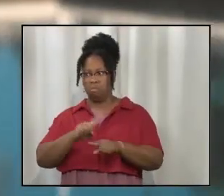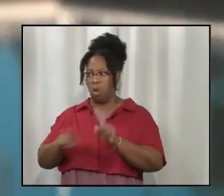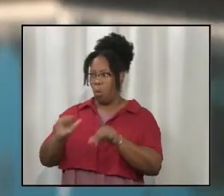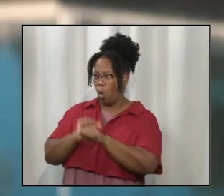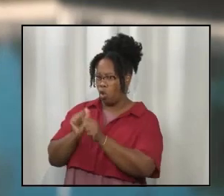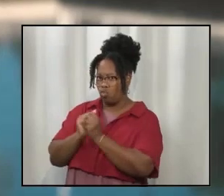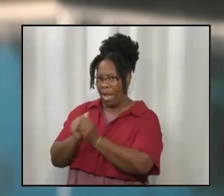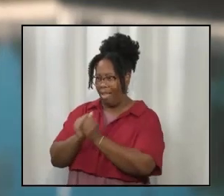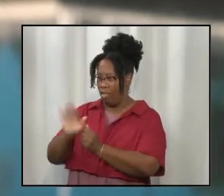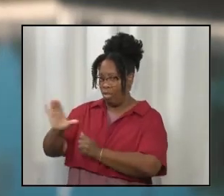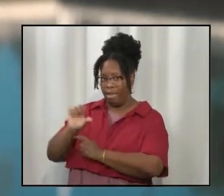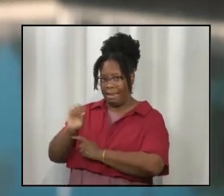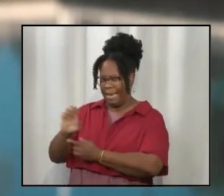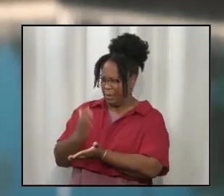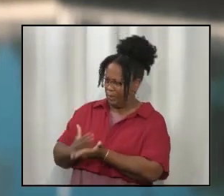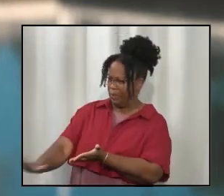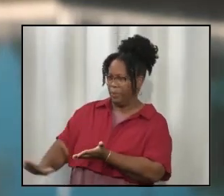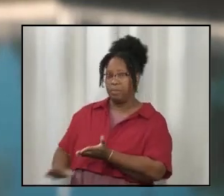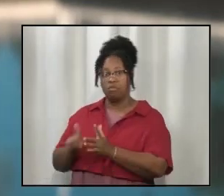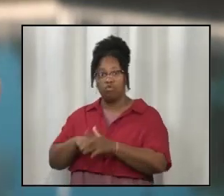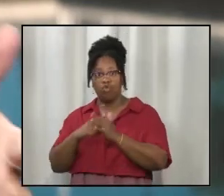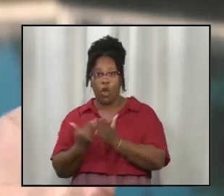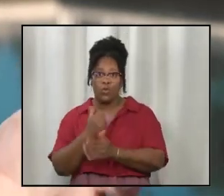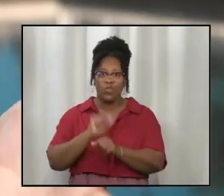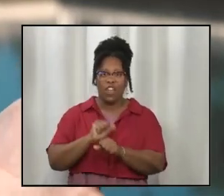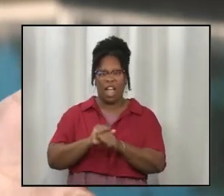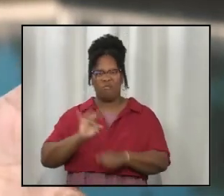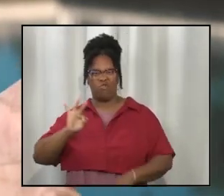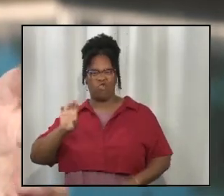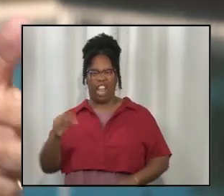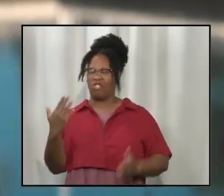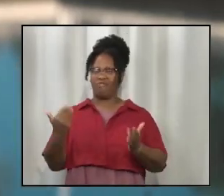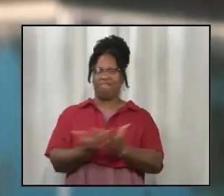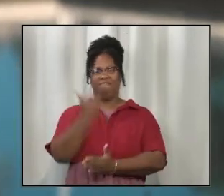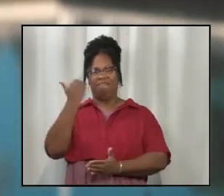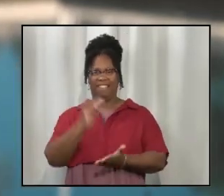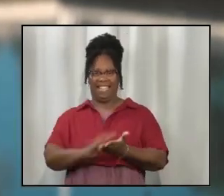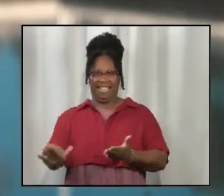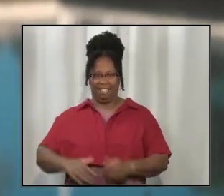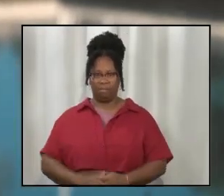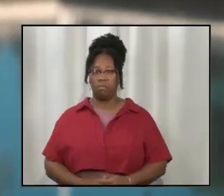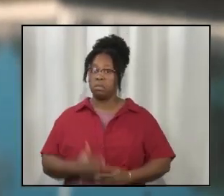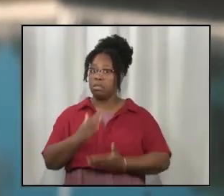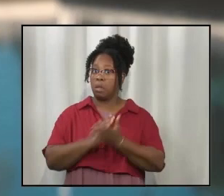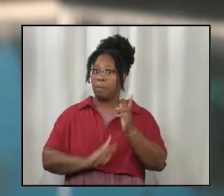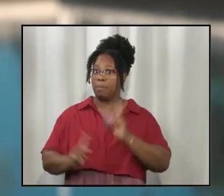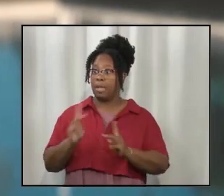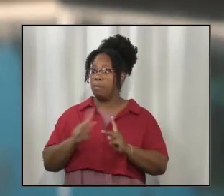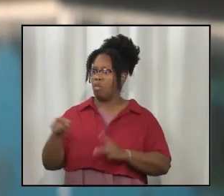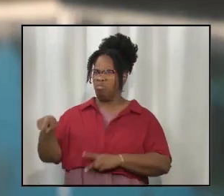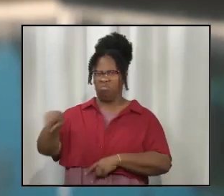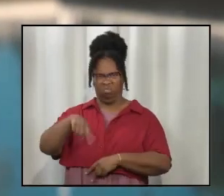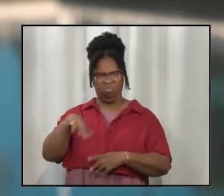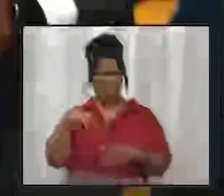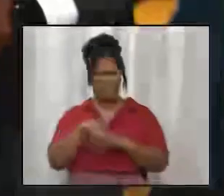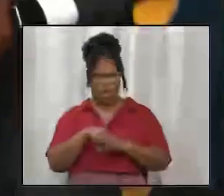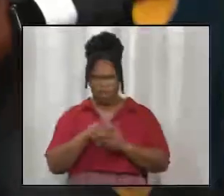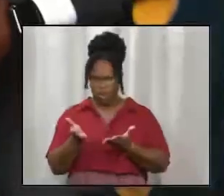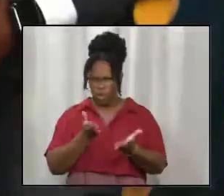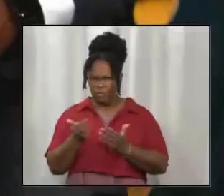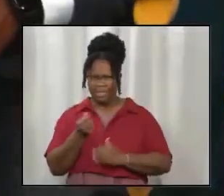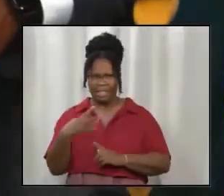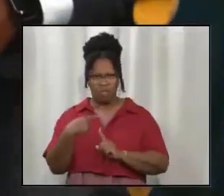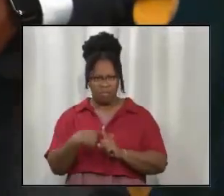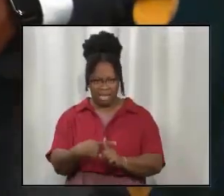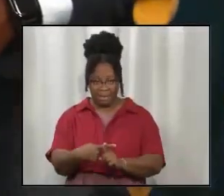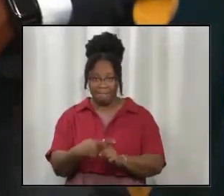so that when they start a new job, they start fresh. We've had people, by the way, who were engaged in services for several months. Yeah. They get a